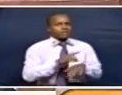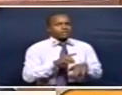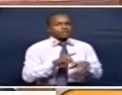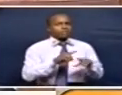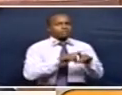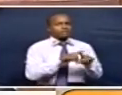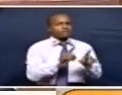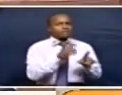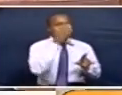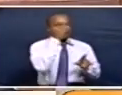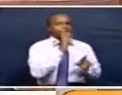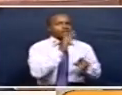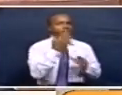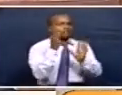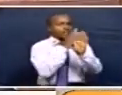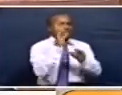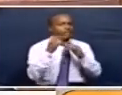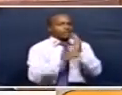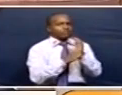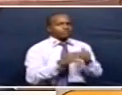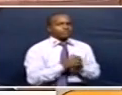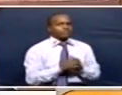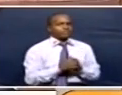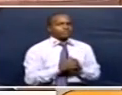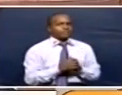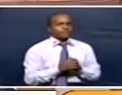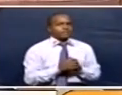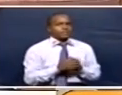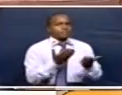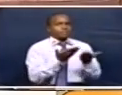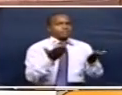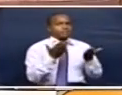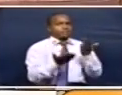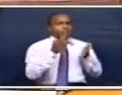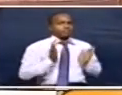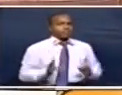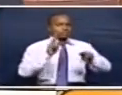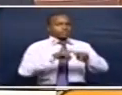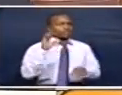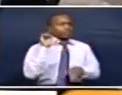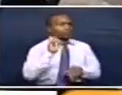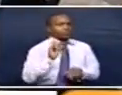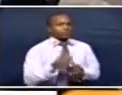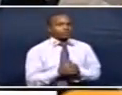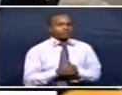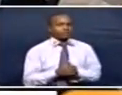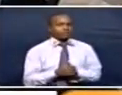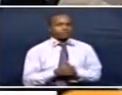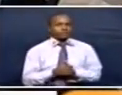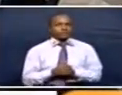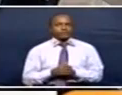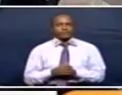hiding their name? Yeah, they call themselves viewer. Viewer, yeah. It's probably somebody sitting here in Nairobi. You know, somewhere who is not even from